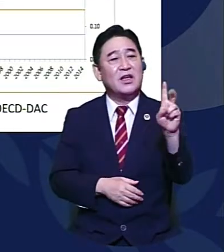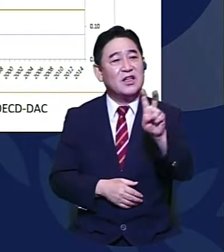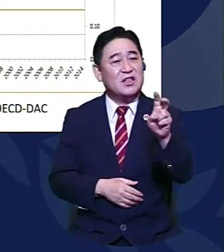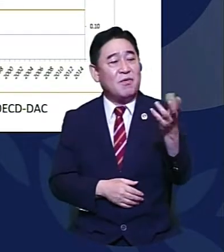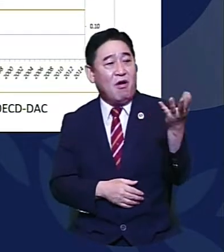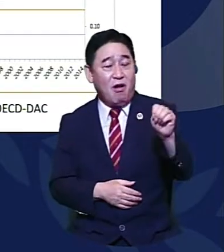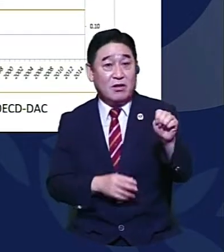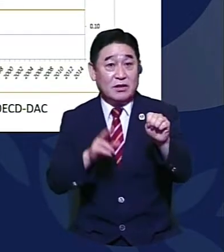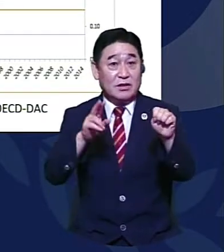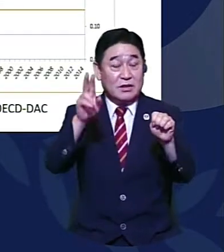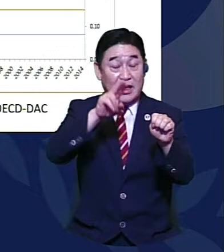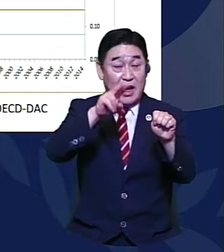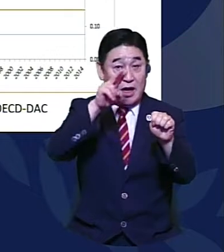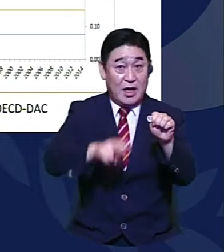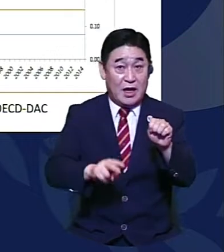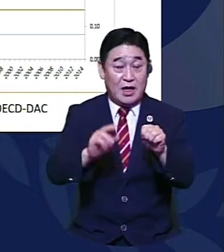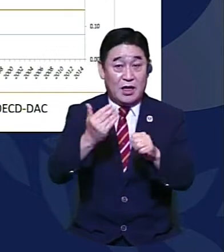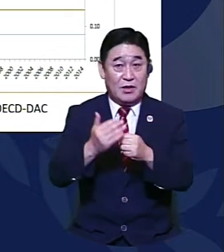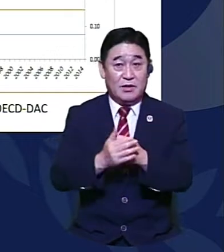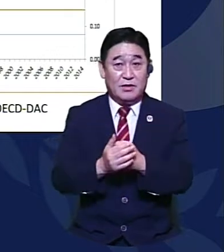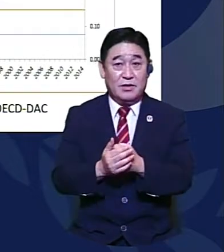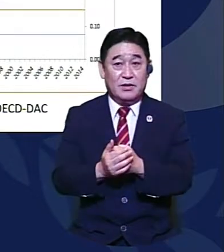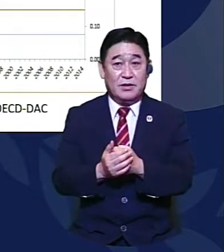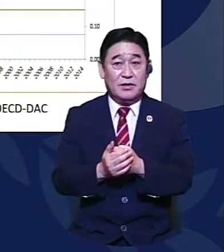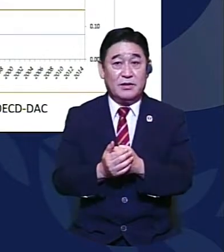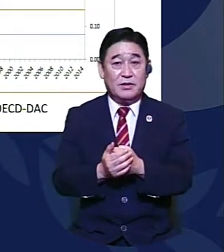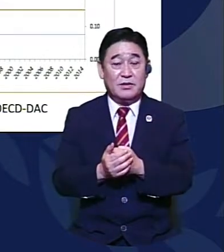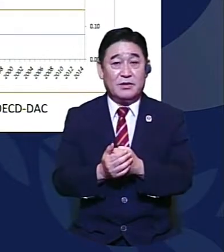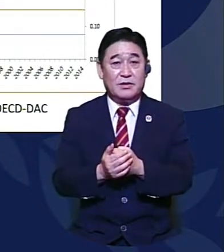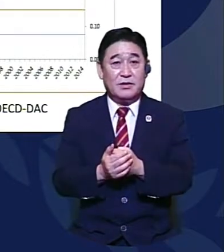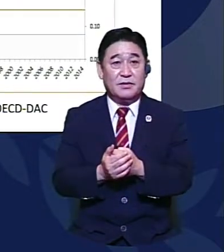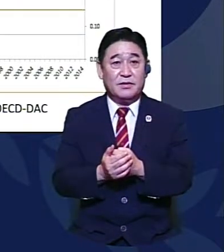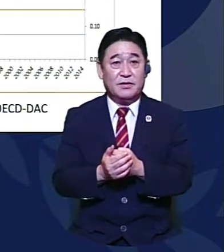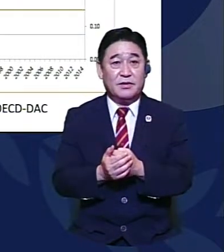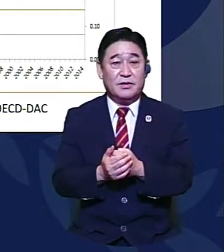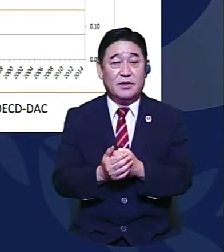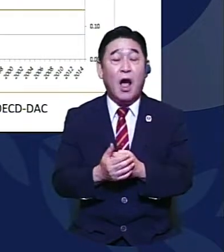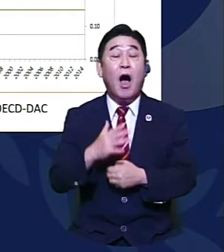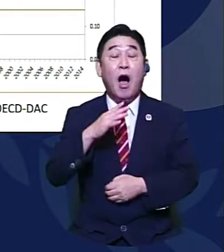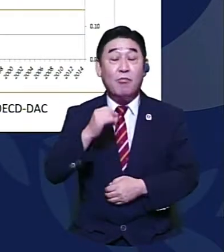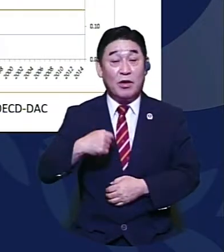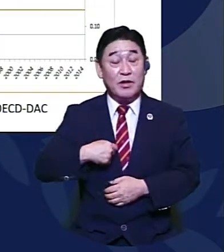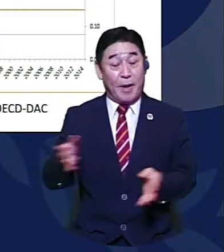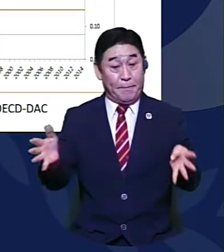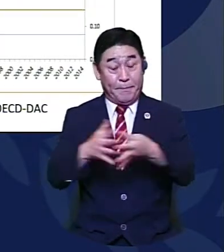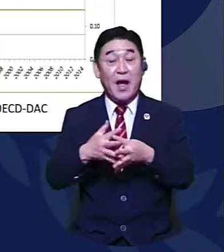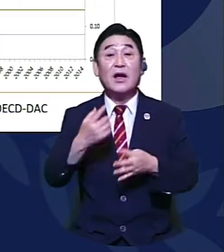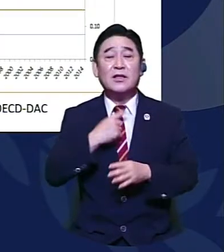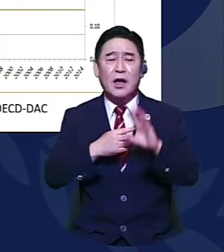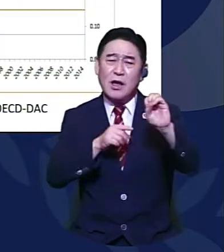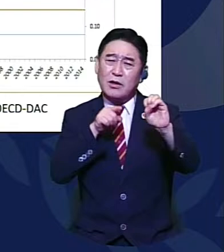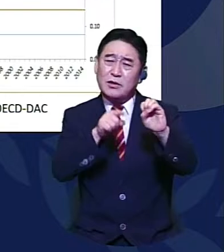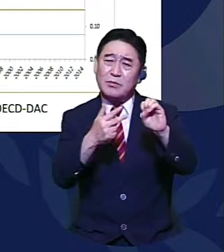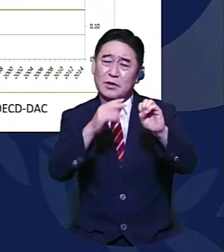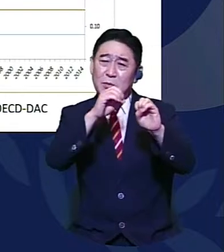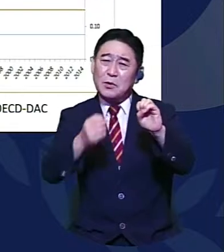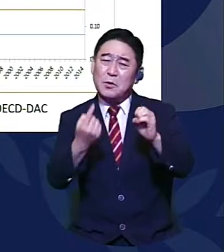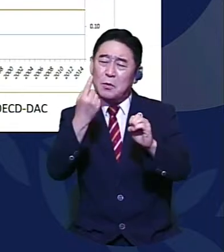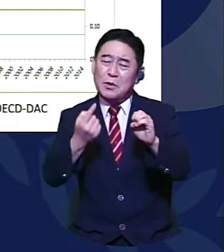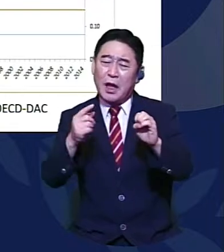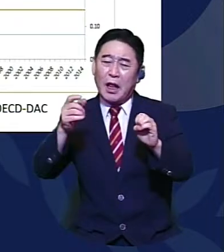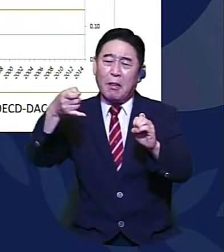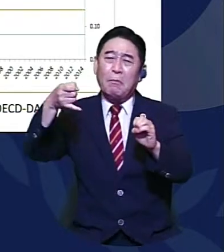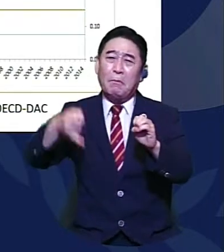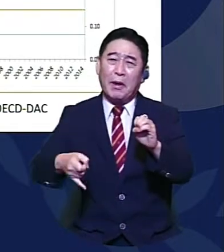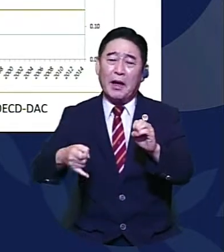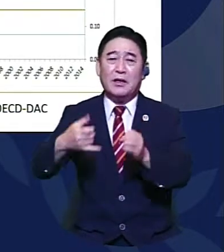0.3%, quite a bit lower than the 0.7% that is sort of the agreed target. And I particularly want to call this number in mind because if you know